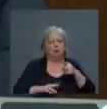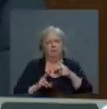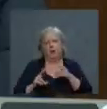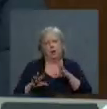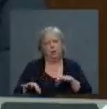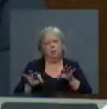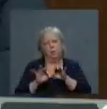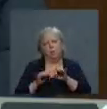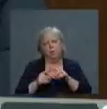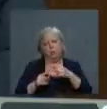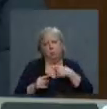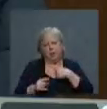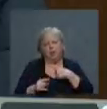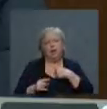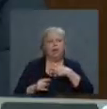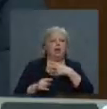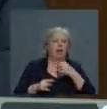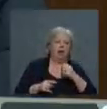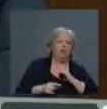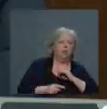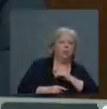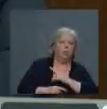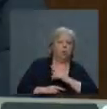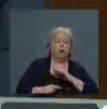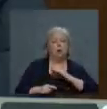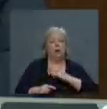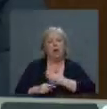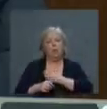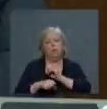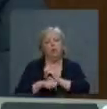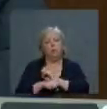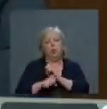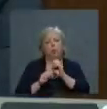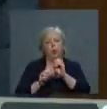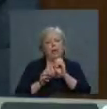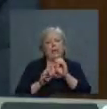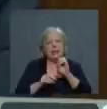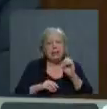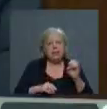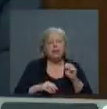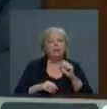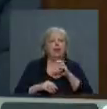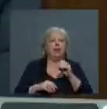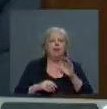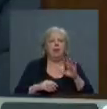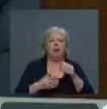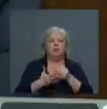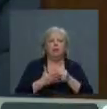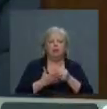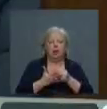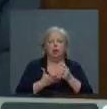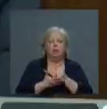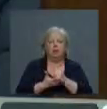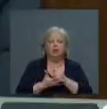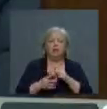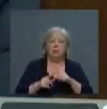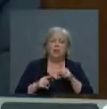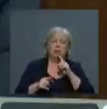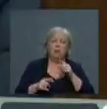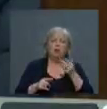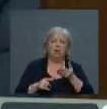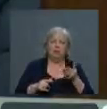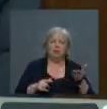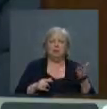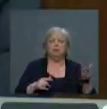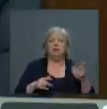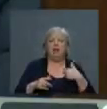as in to the board, our employees, and our overall compensation. And but there are factors that